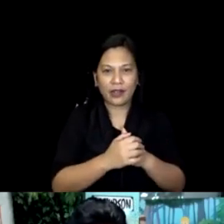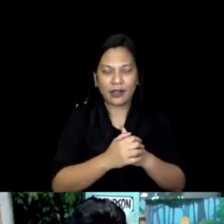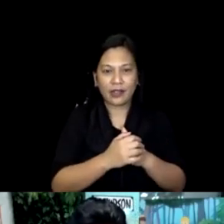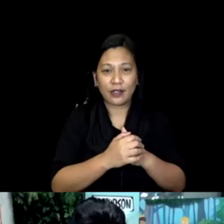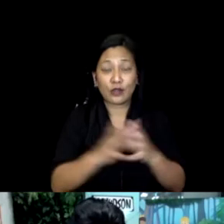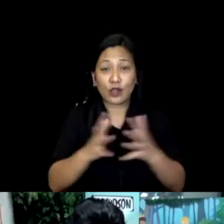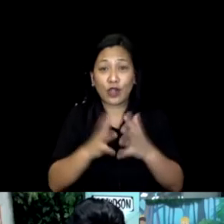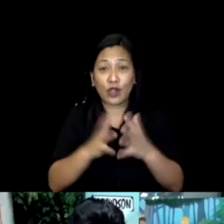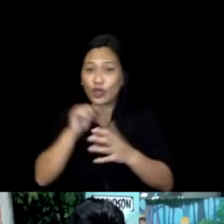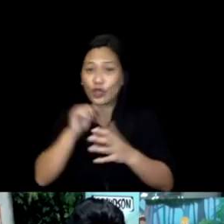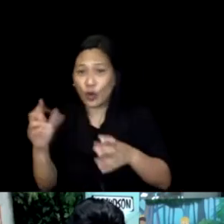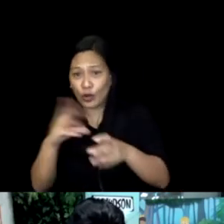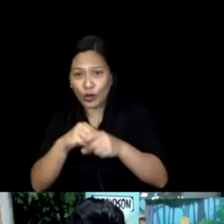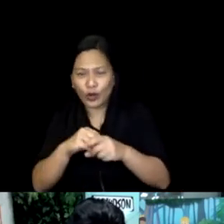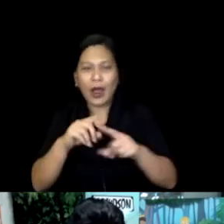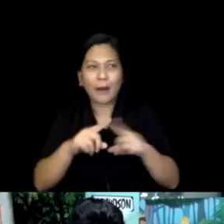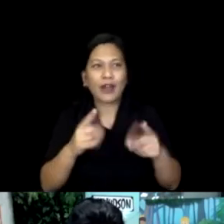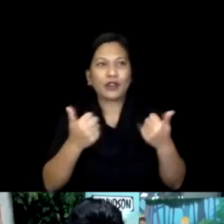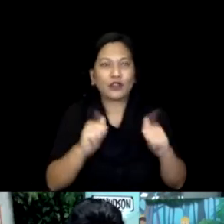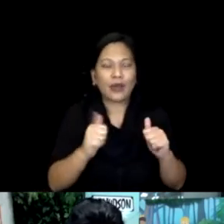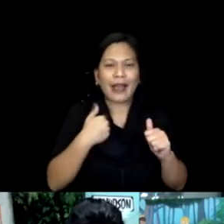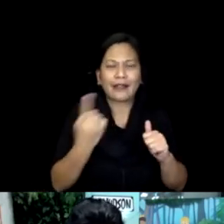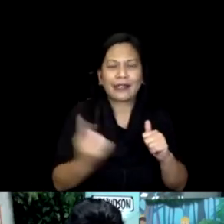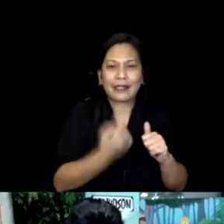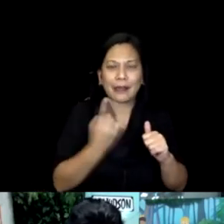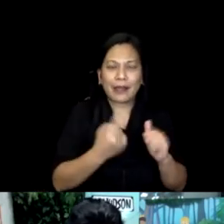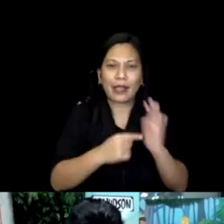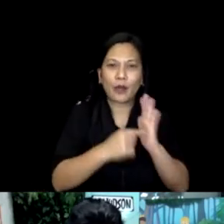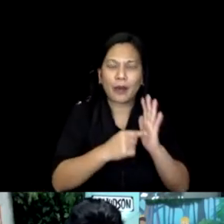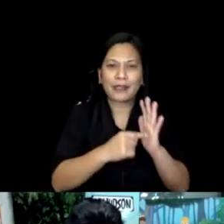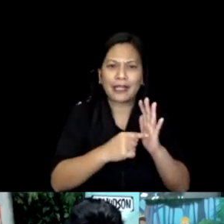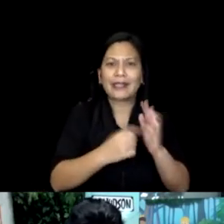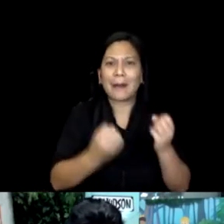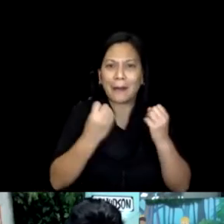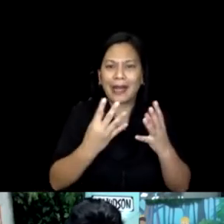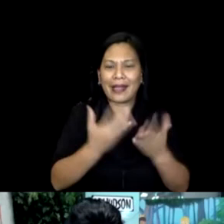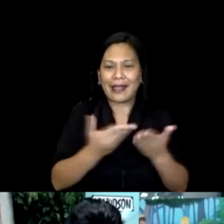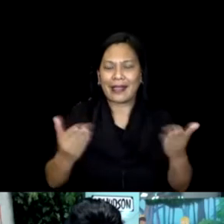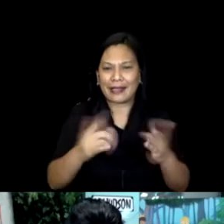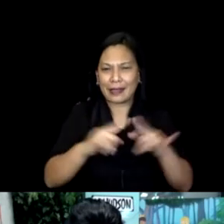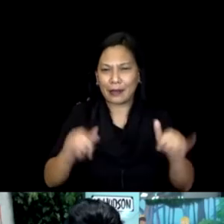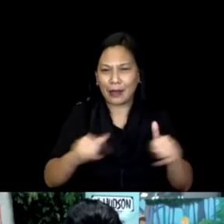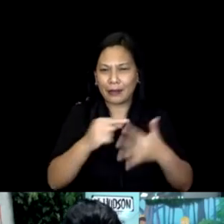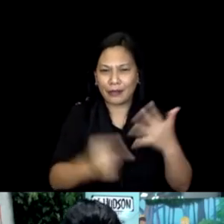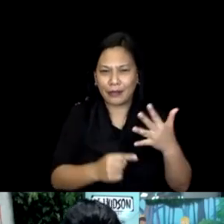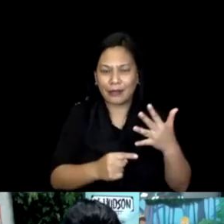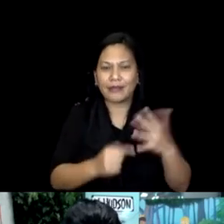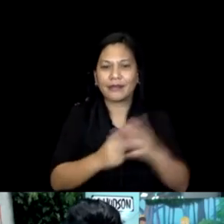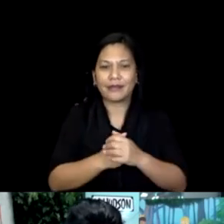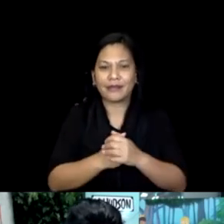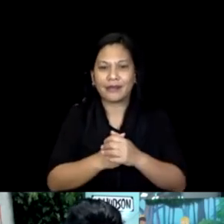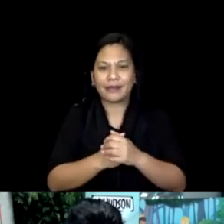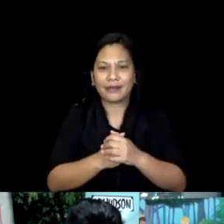out, but you try to have something that stands in for all of those stories that you can't tell, you know.